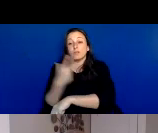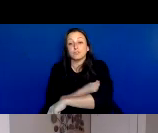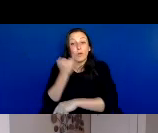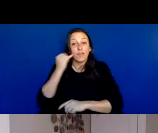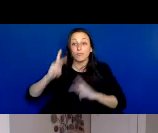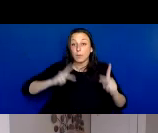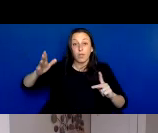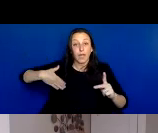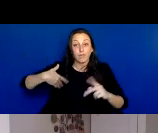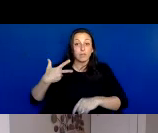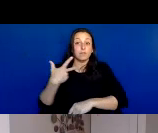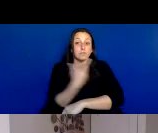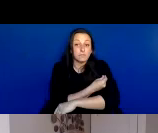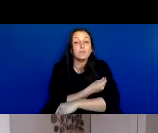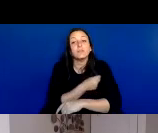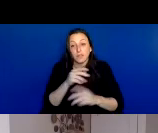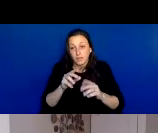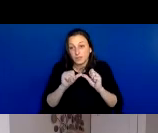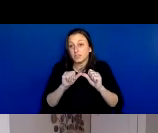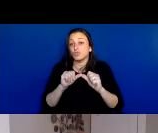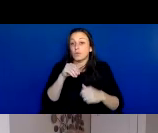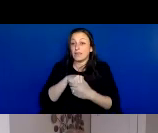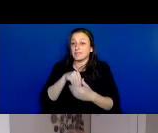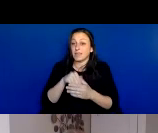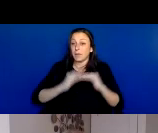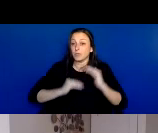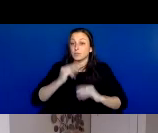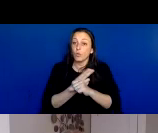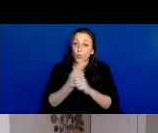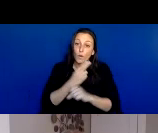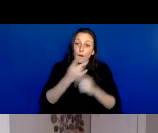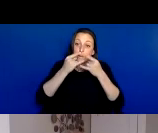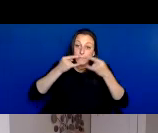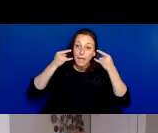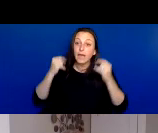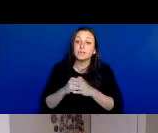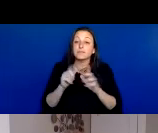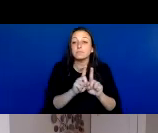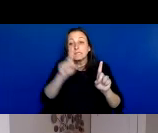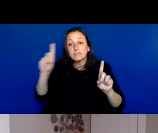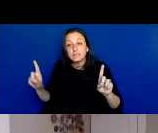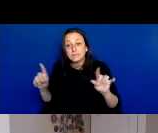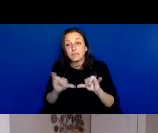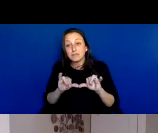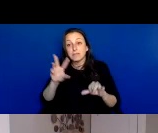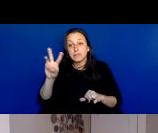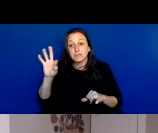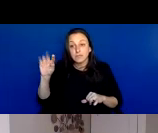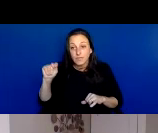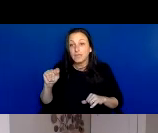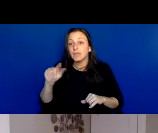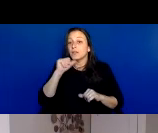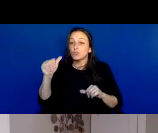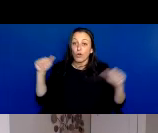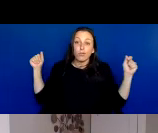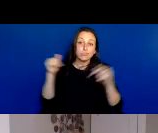individuals continue to wear masks indoors, continue to socially distance, limit their exposure to large groups, crowds. All of those things continue